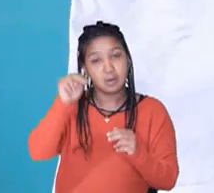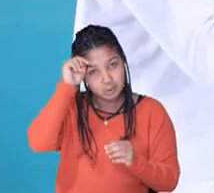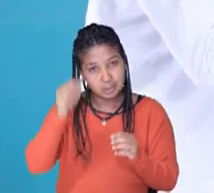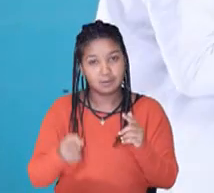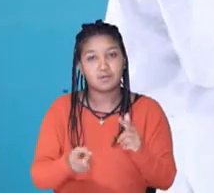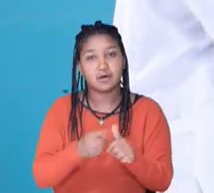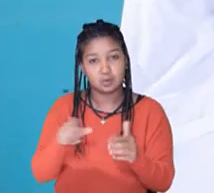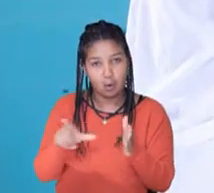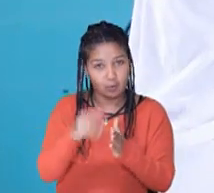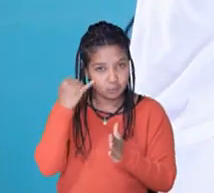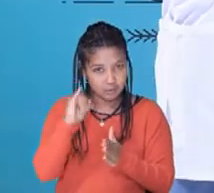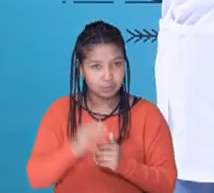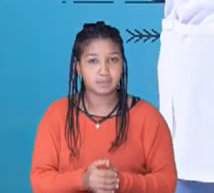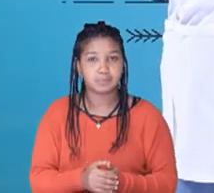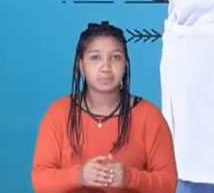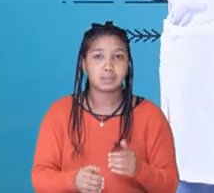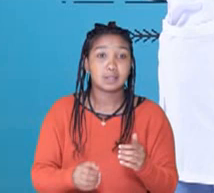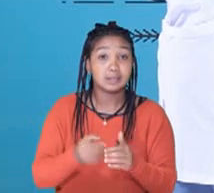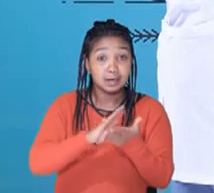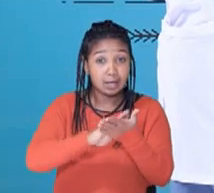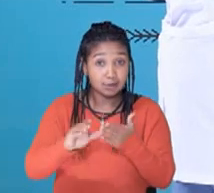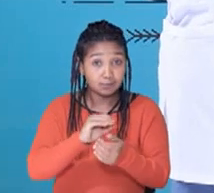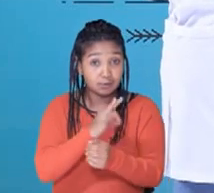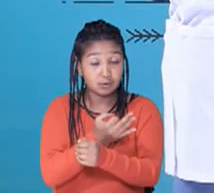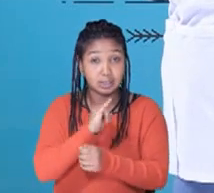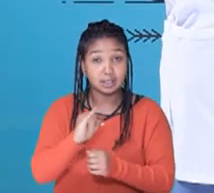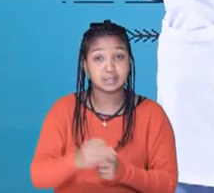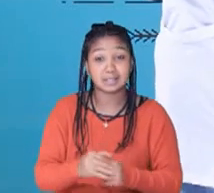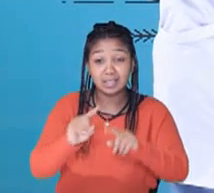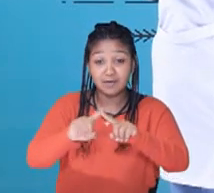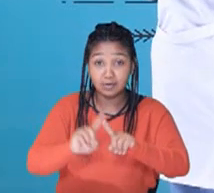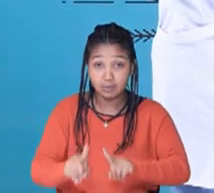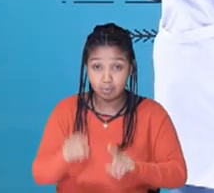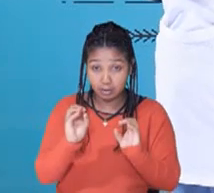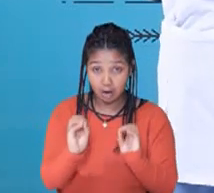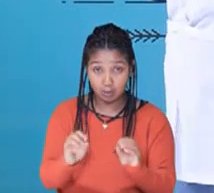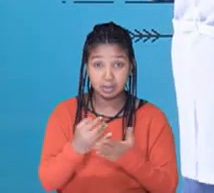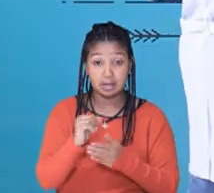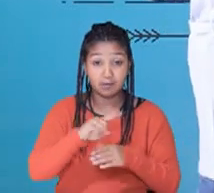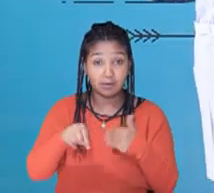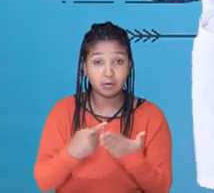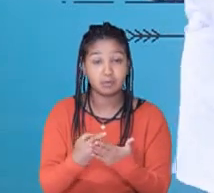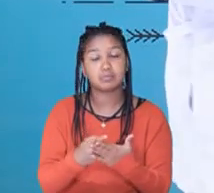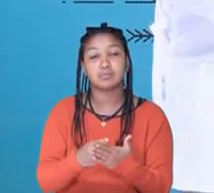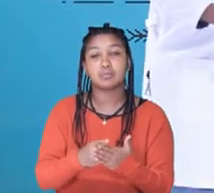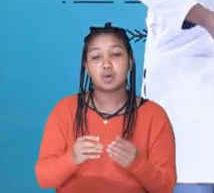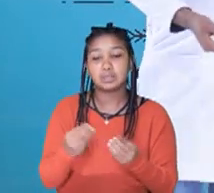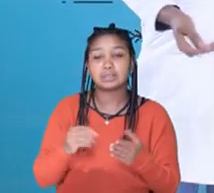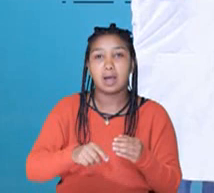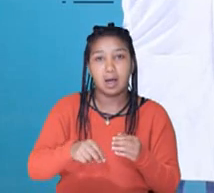concept. The second law states that if the net force is different from zero, therefore the object is